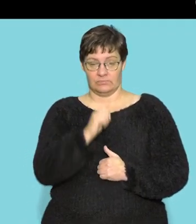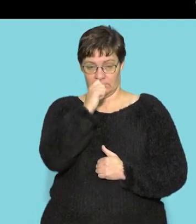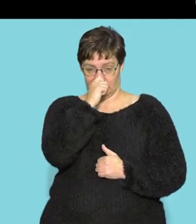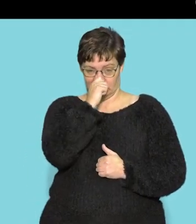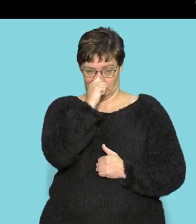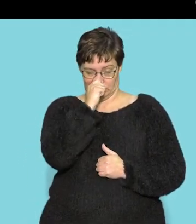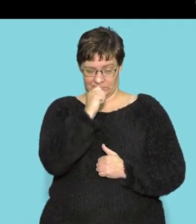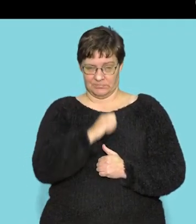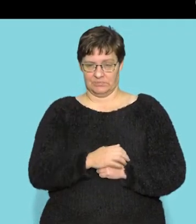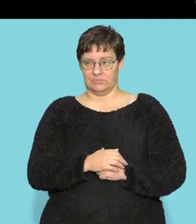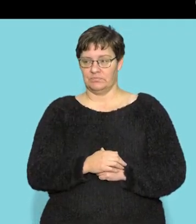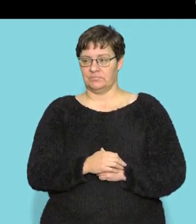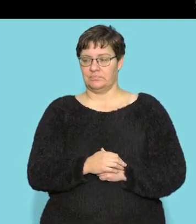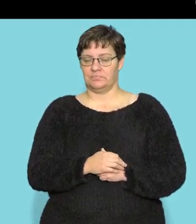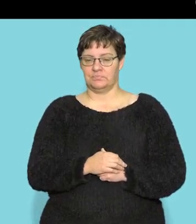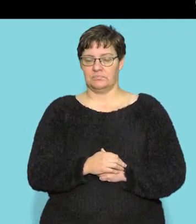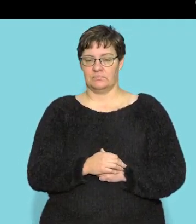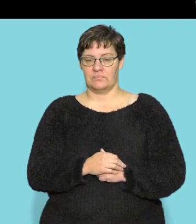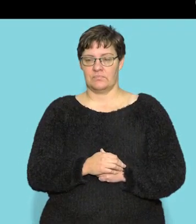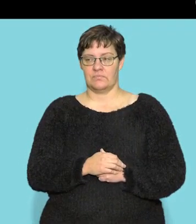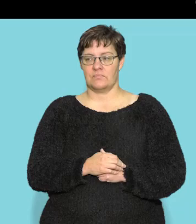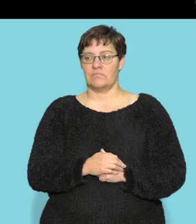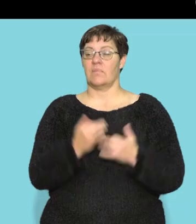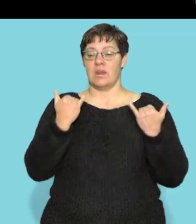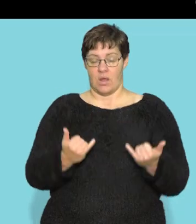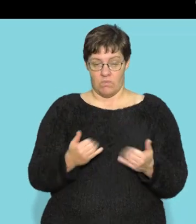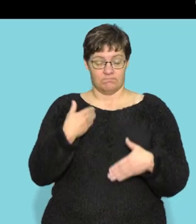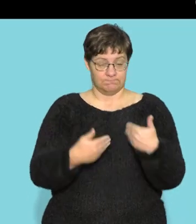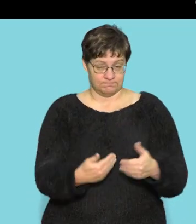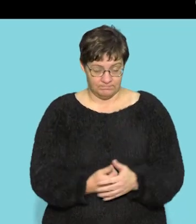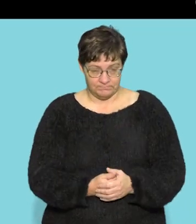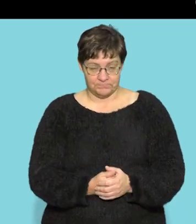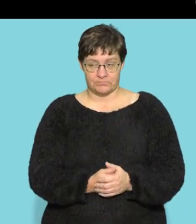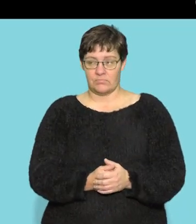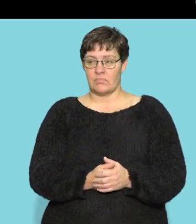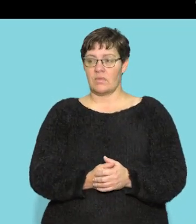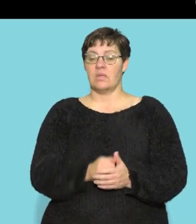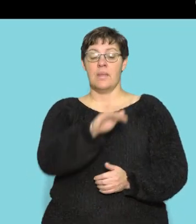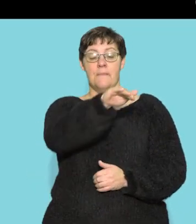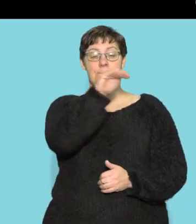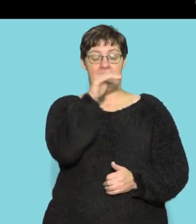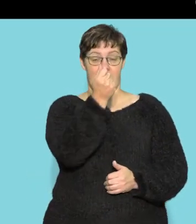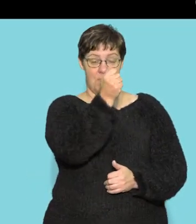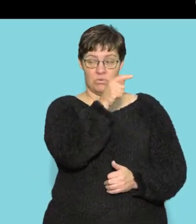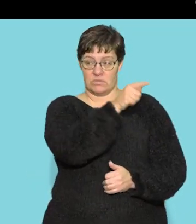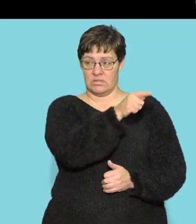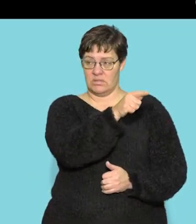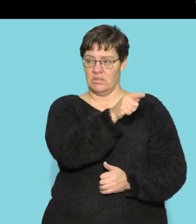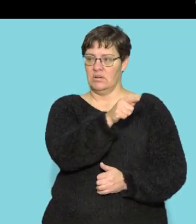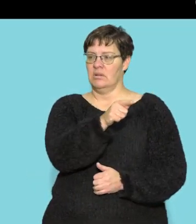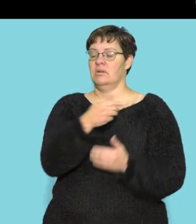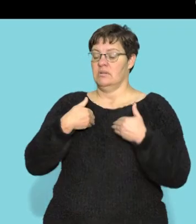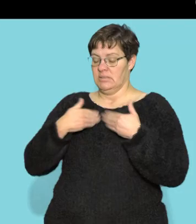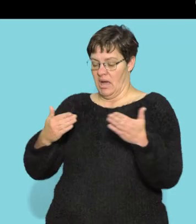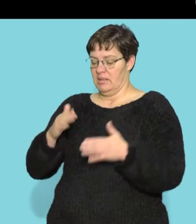my 3,400 was the direct deposit. Here we go. Your bank figure,